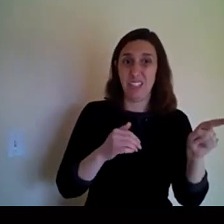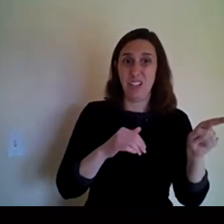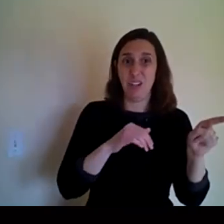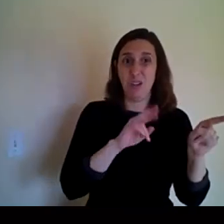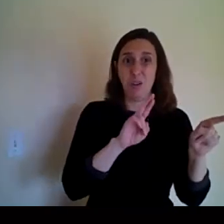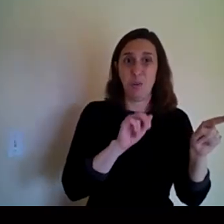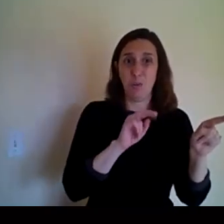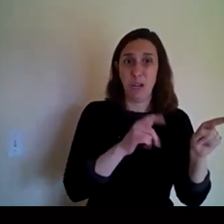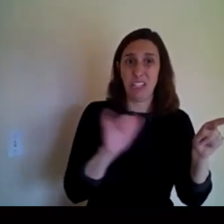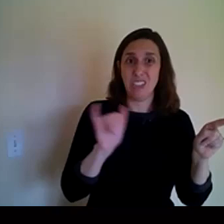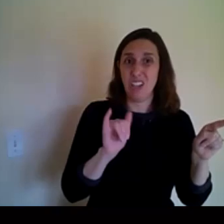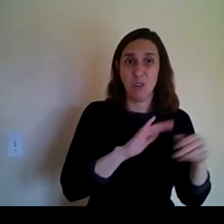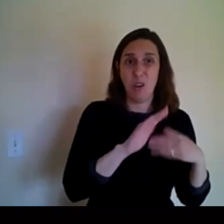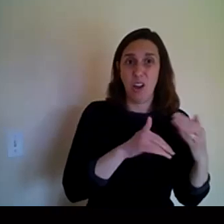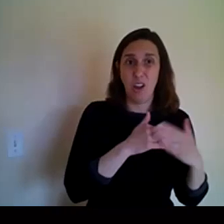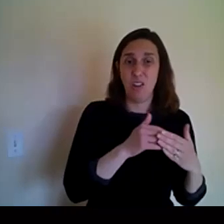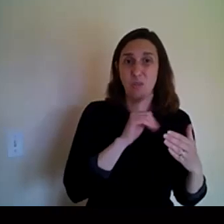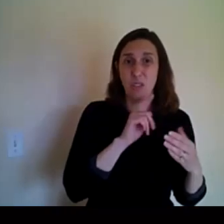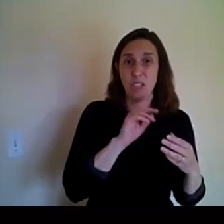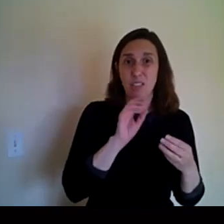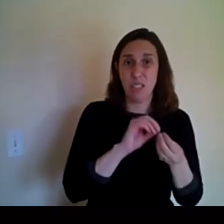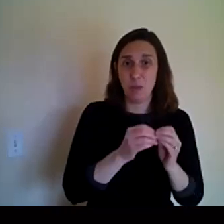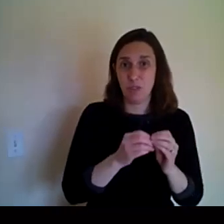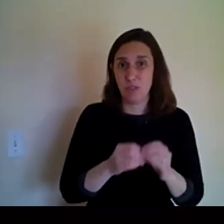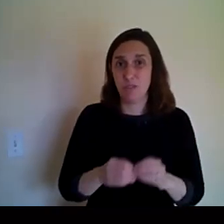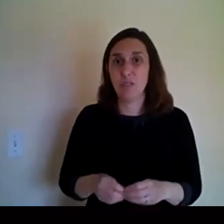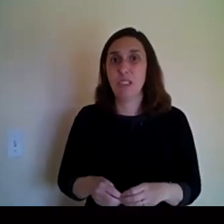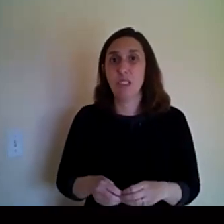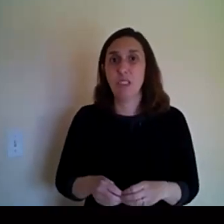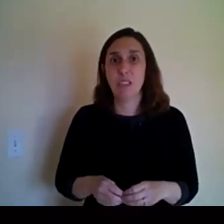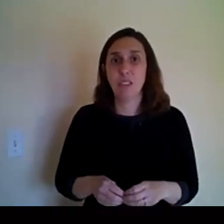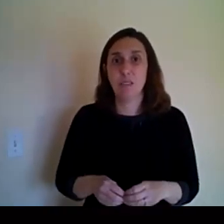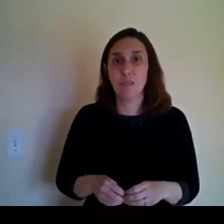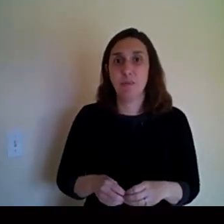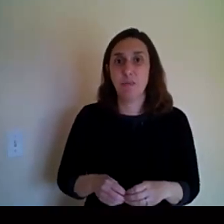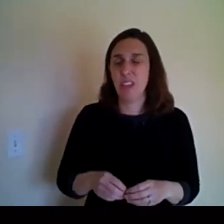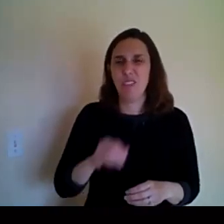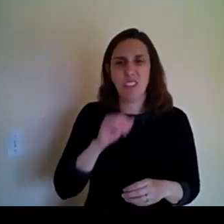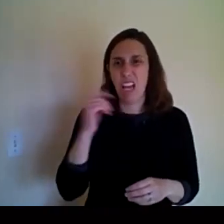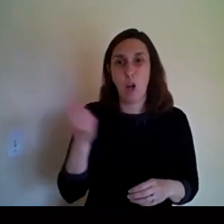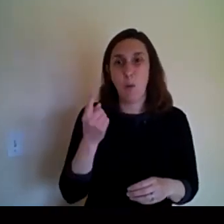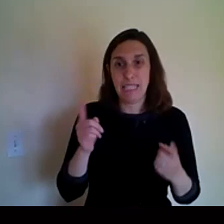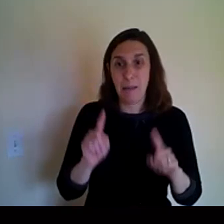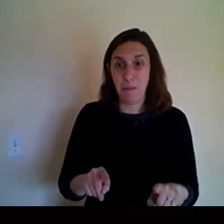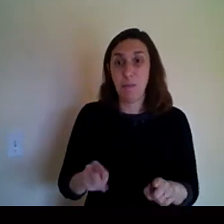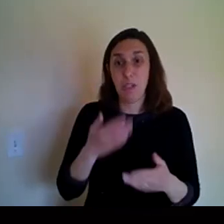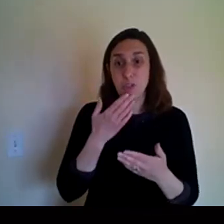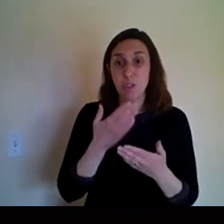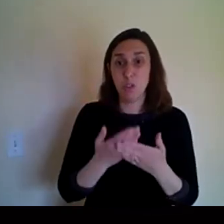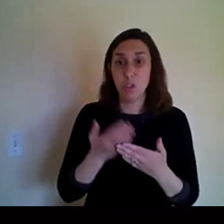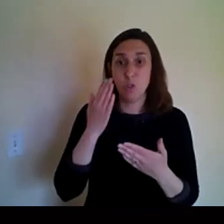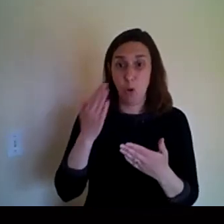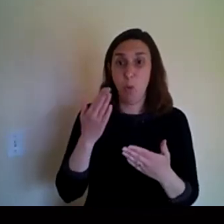And that becomes the domain of the inverse. This will not always be the case, so it's good having an idea of where we're